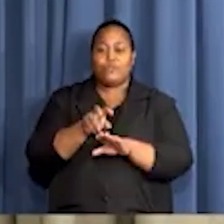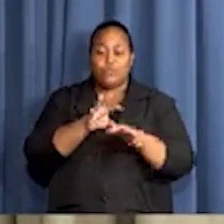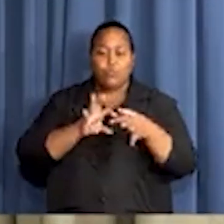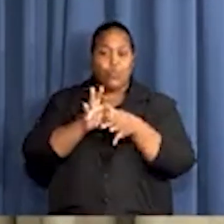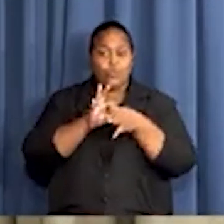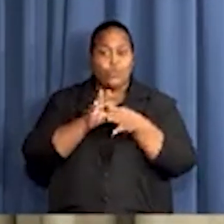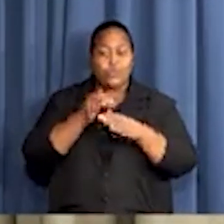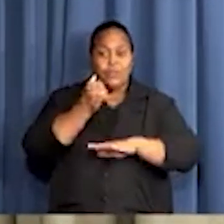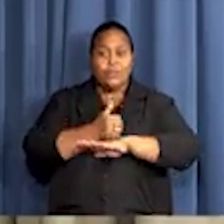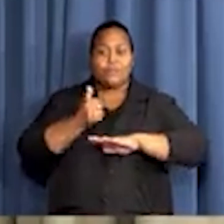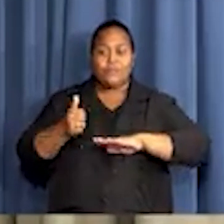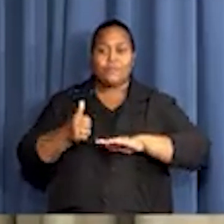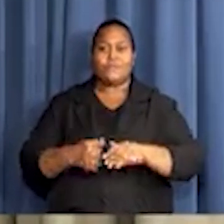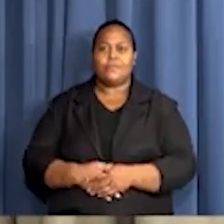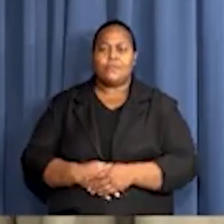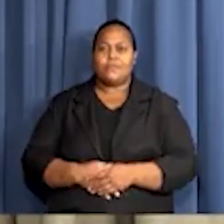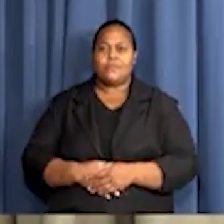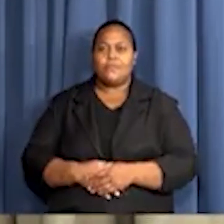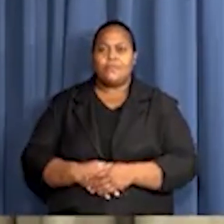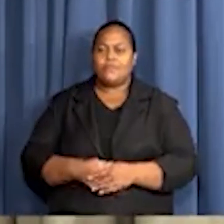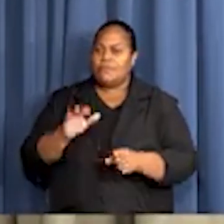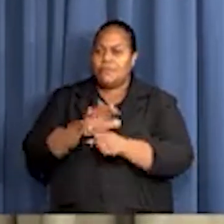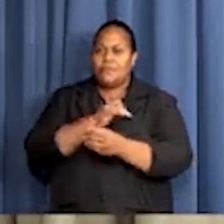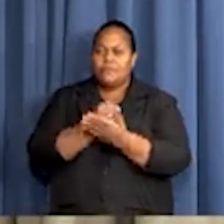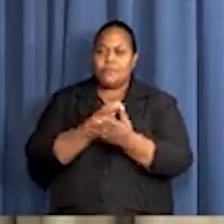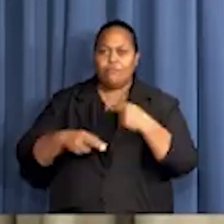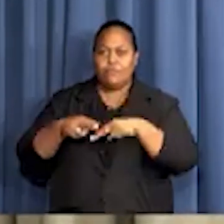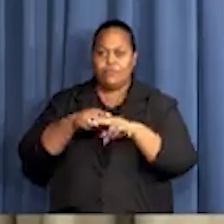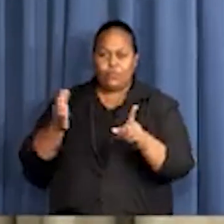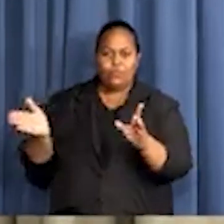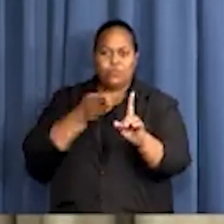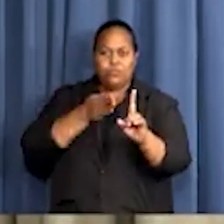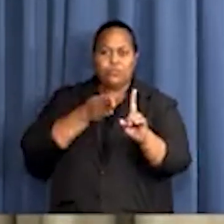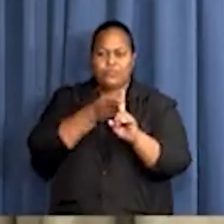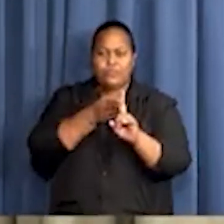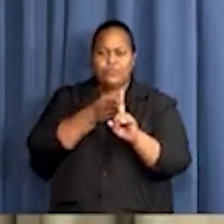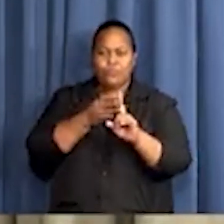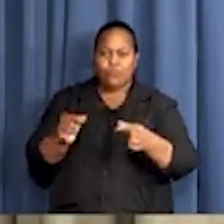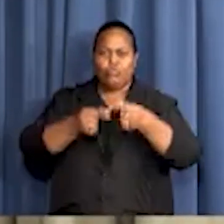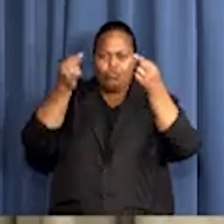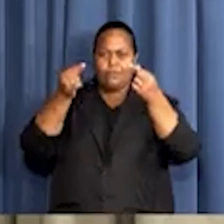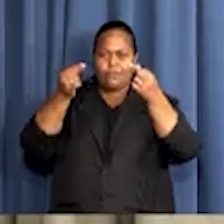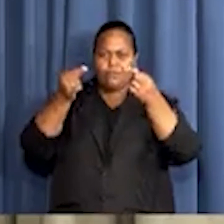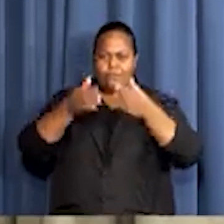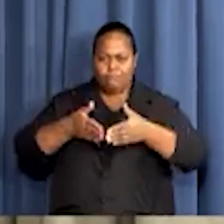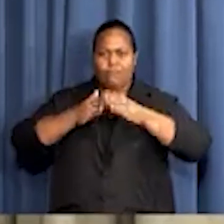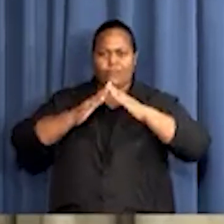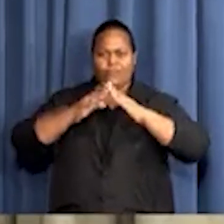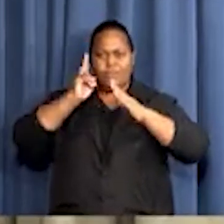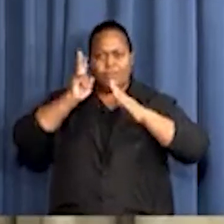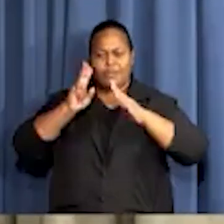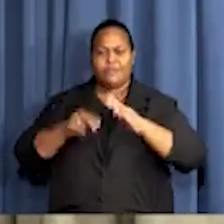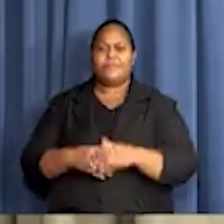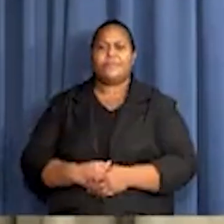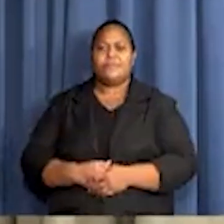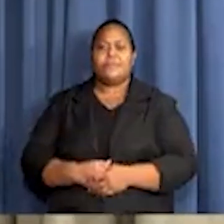government to set Fiji on a course for a great revival. I say that because